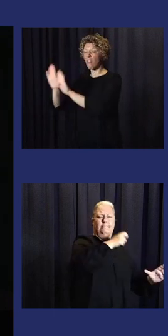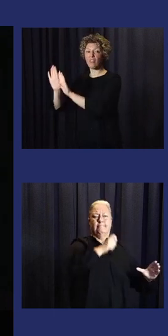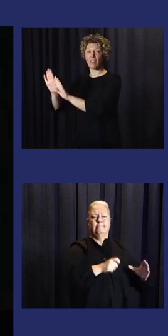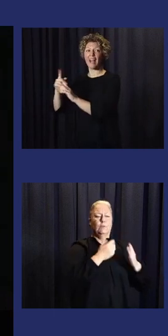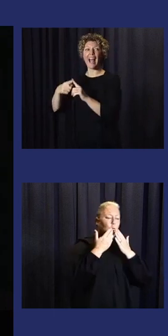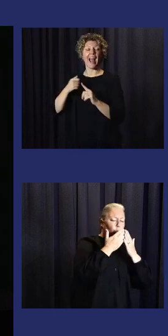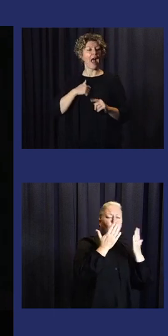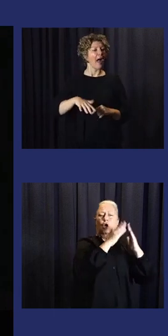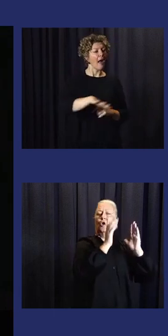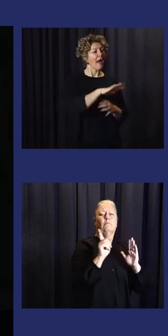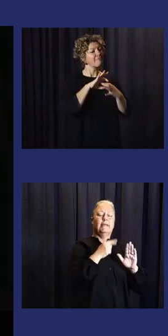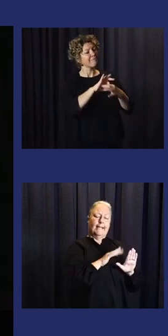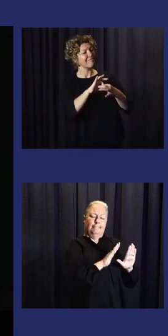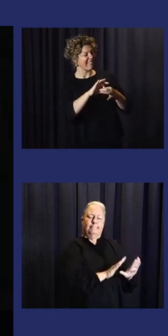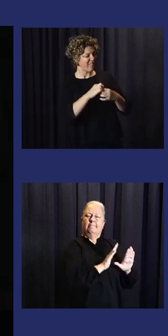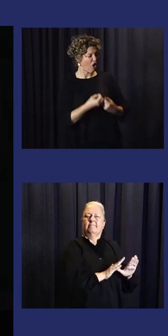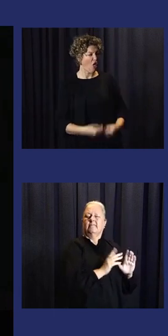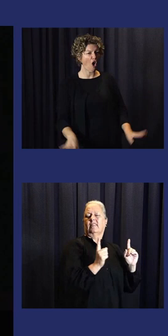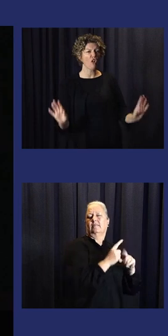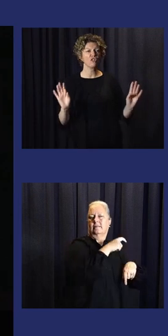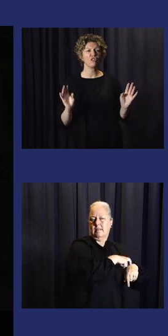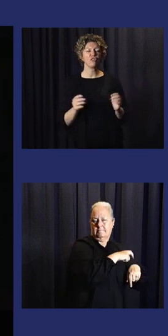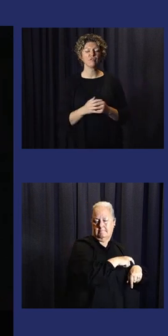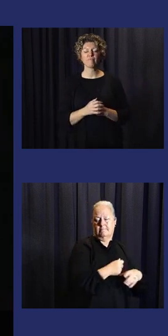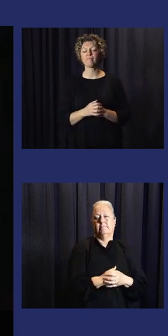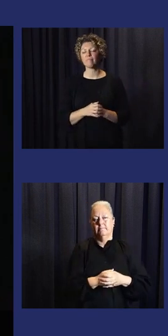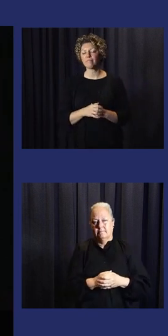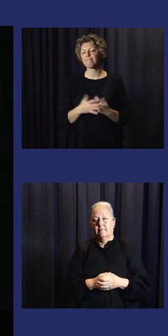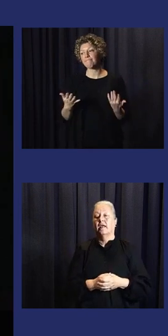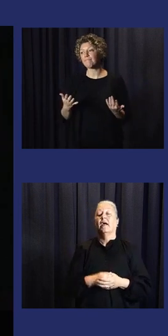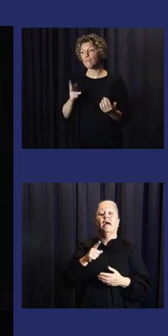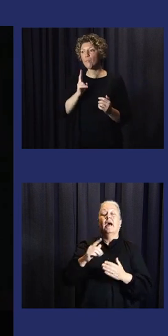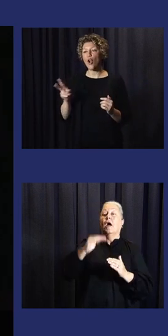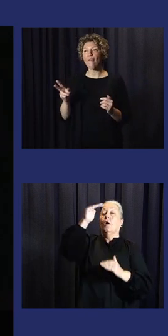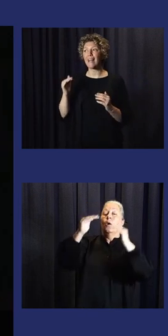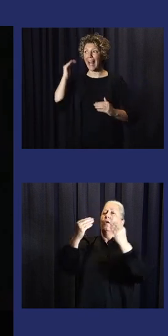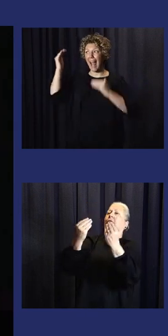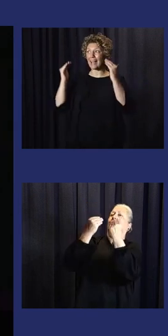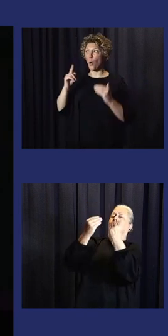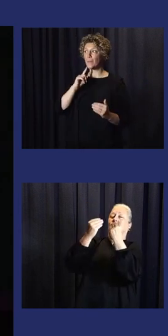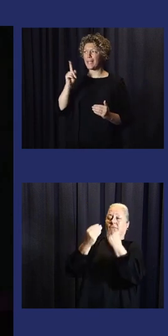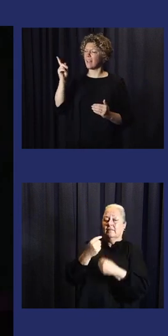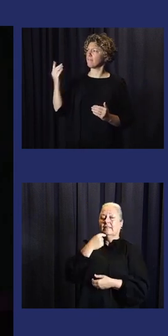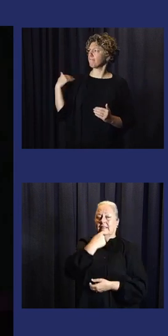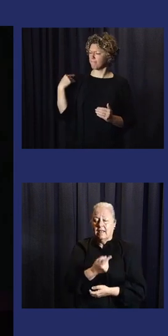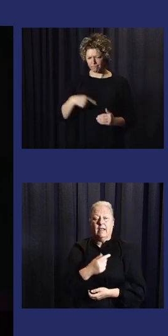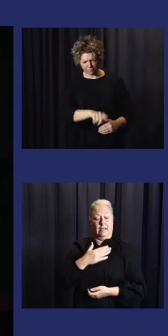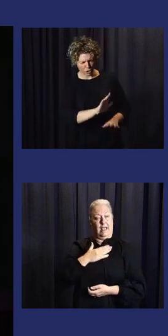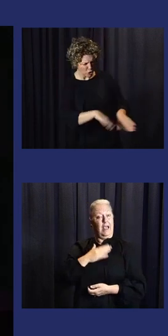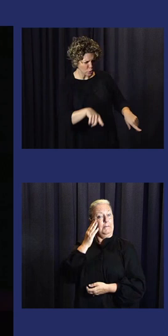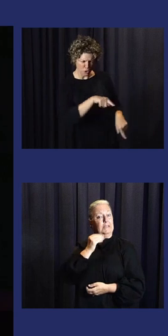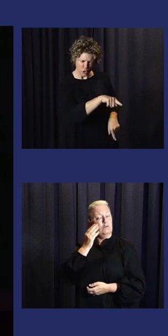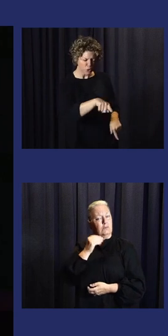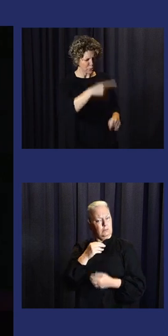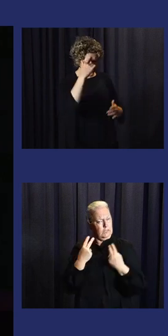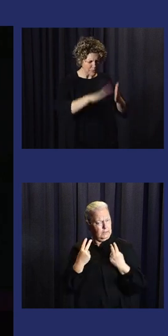our connection to the community. We are often told by adults that our voice is important, our experience